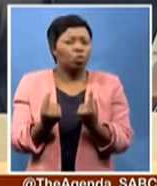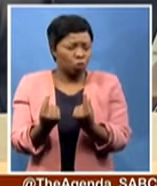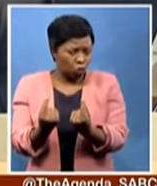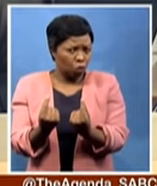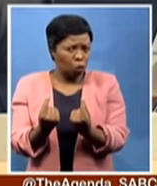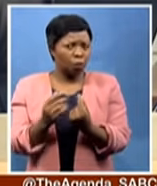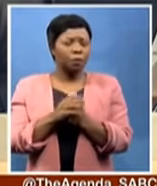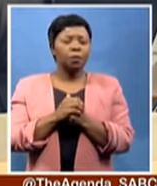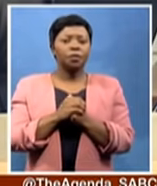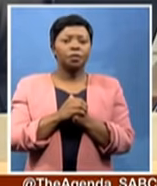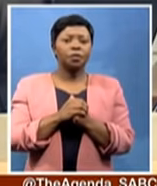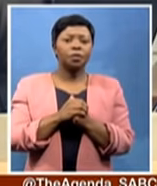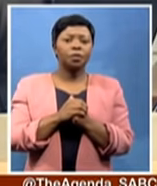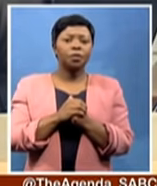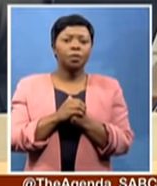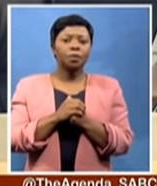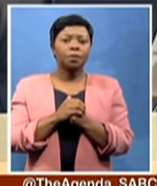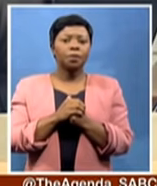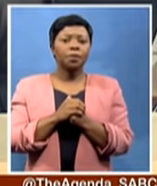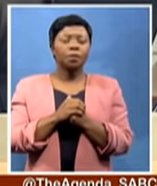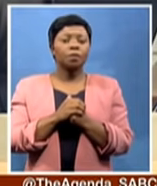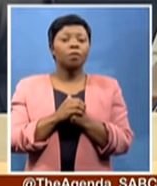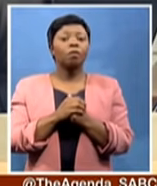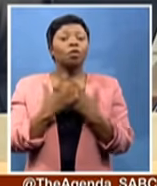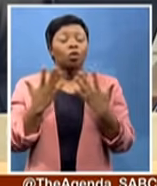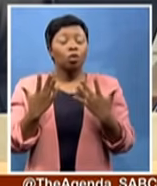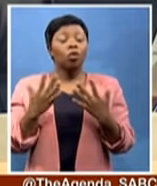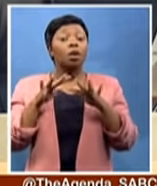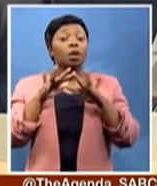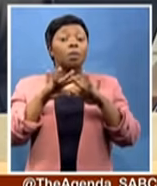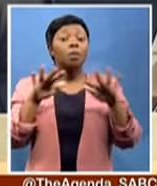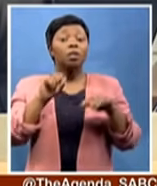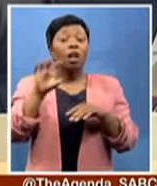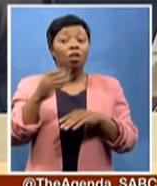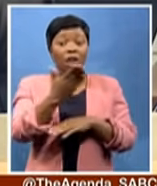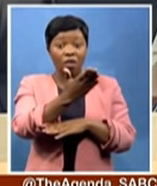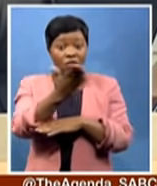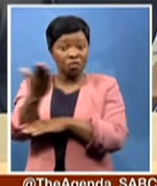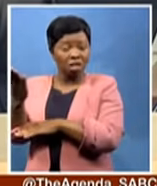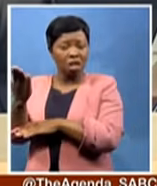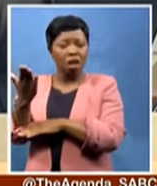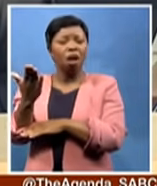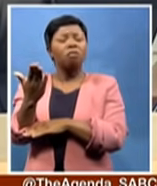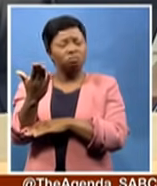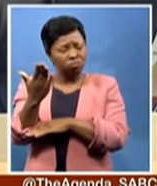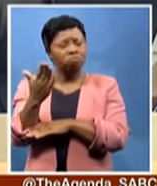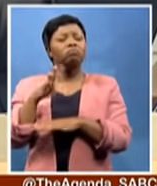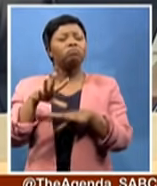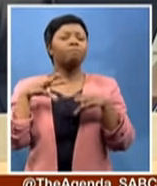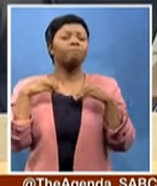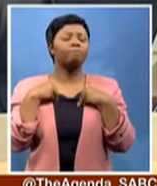we acknowledge to the people of South Africa that we did not always live up to the values and